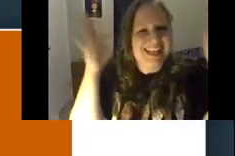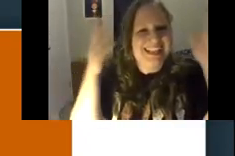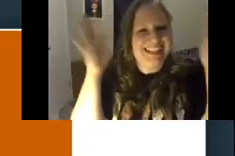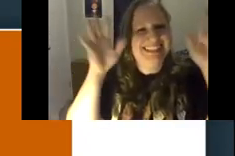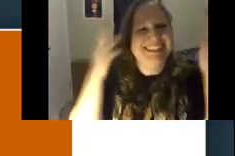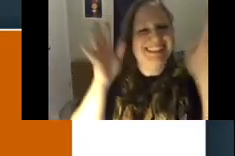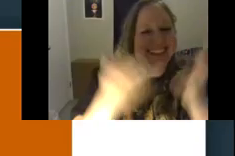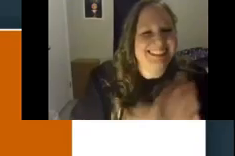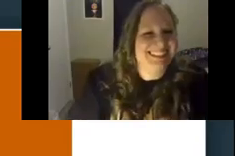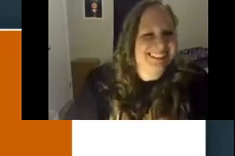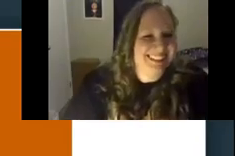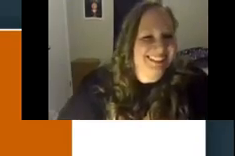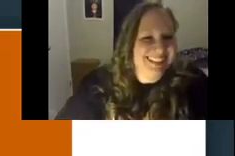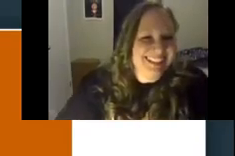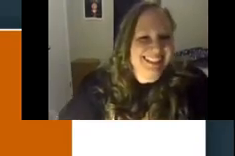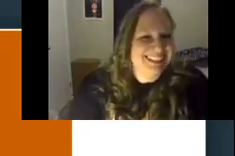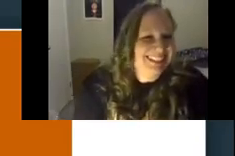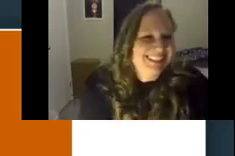Yay.